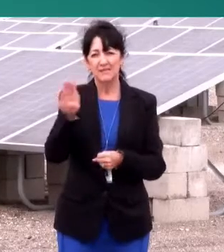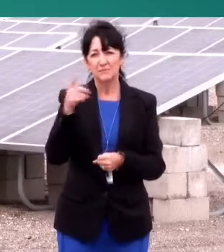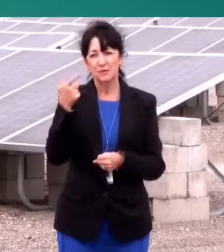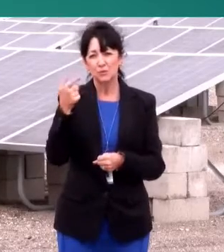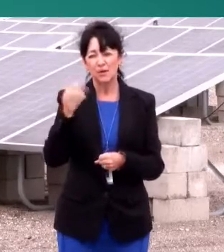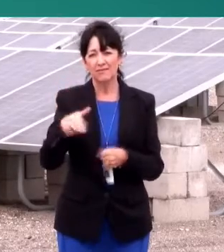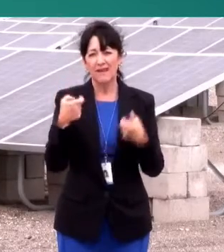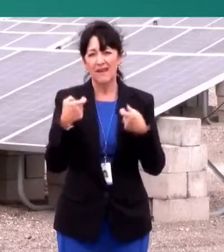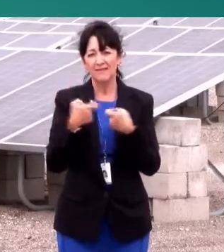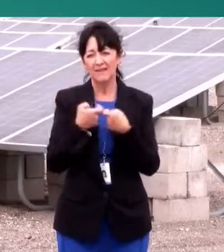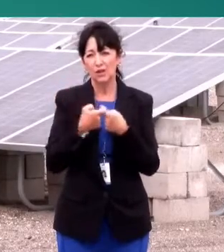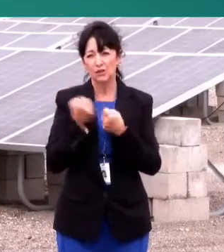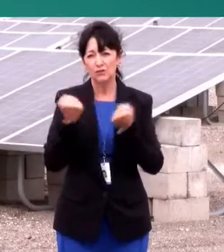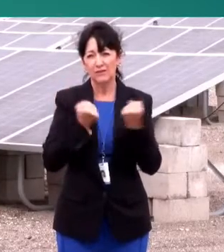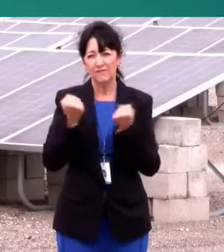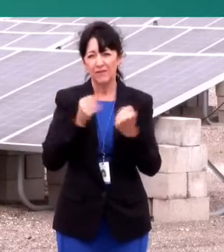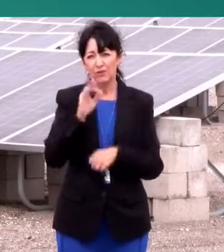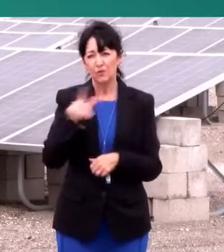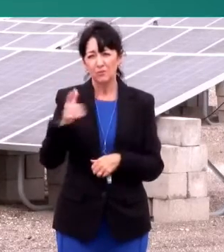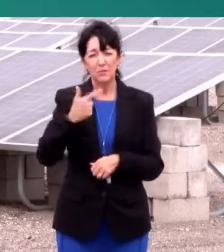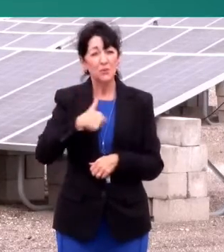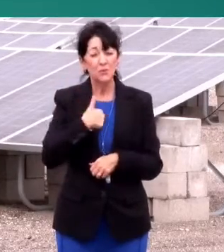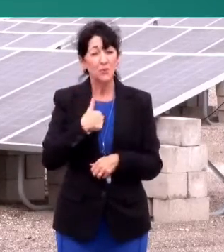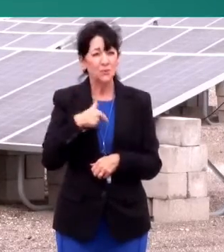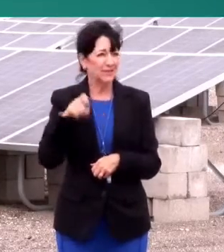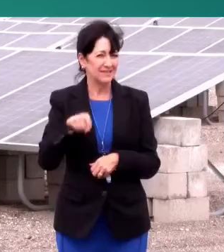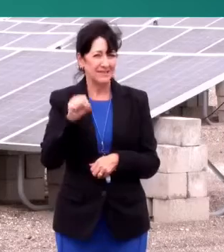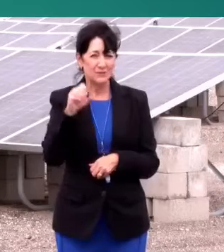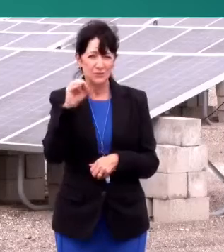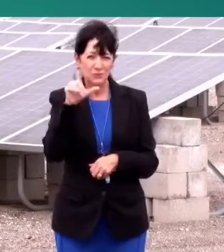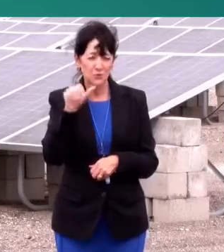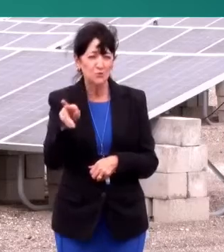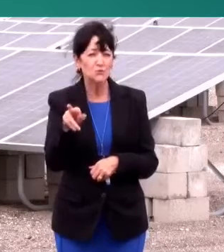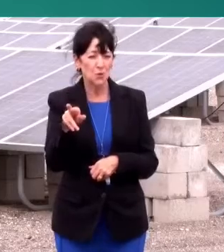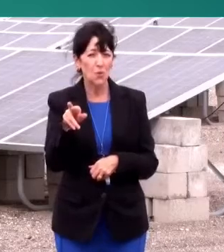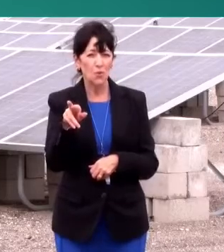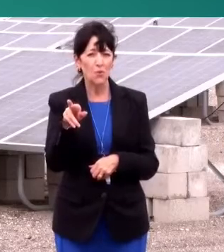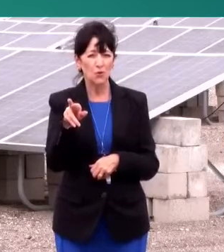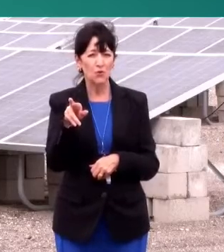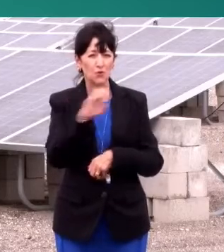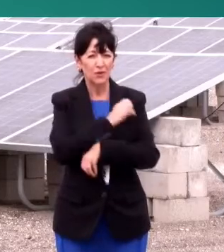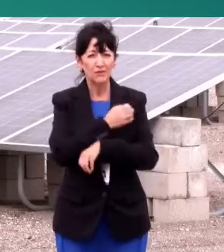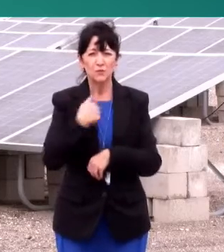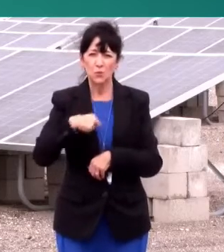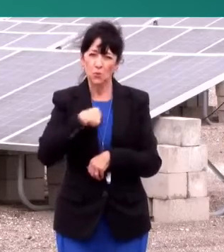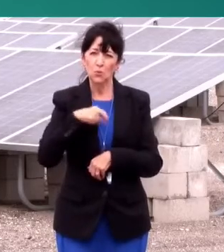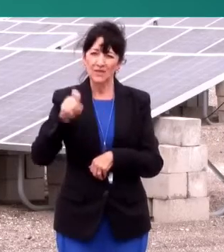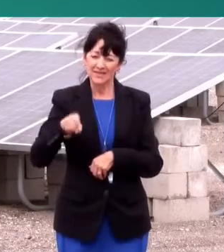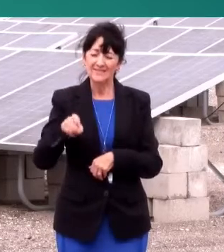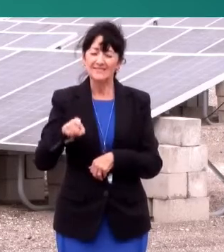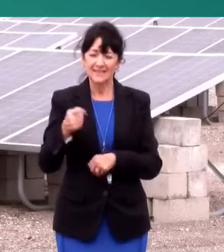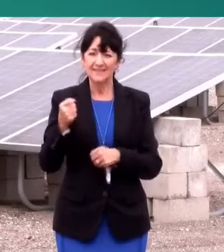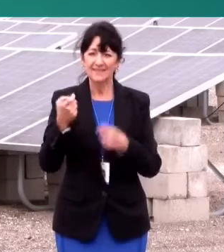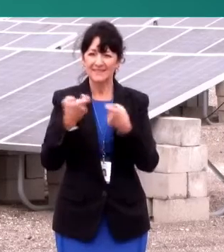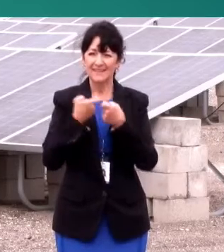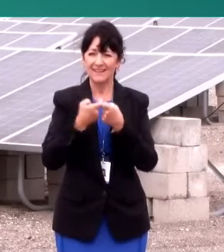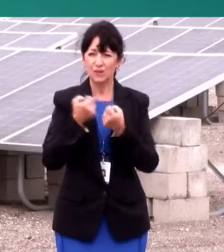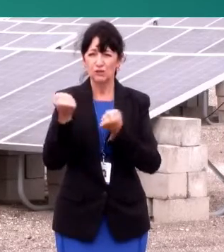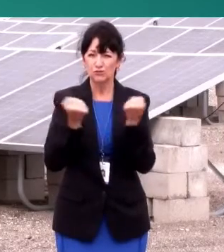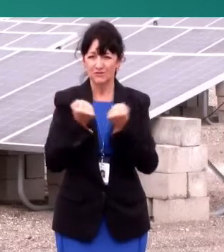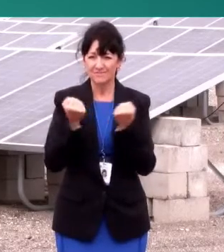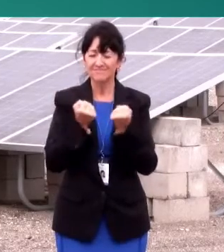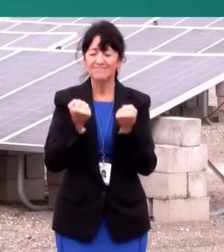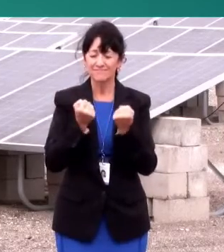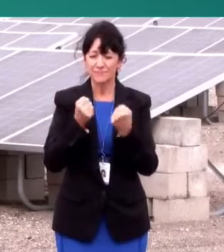bill. We need solar energy, but we also need electric vehicle energy to really help save this